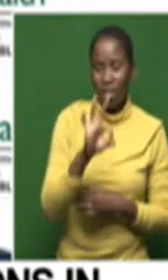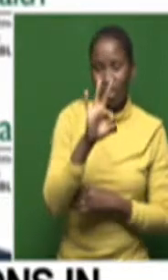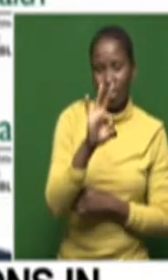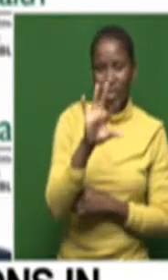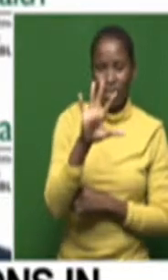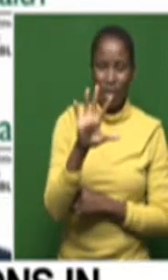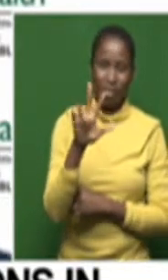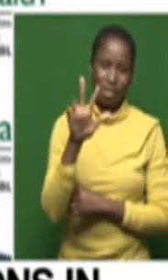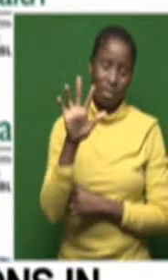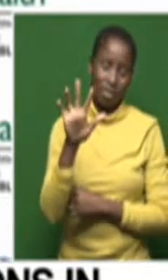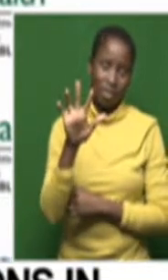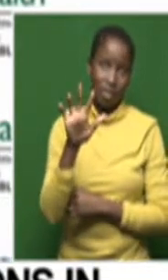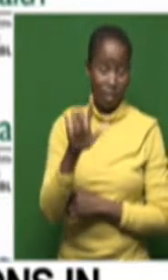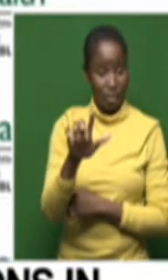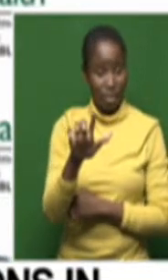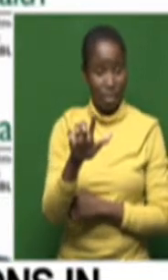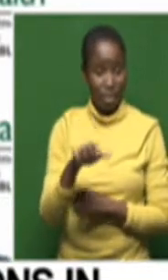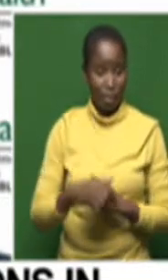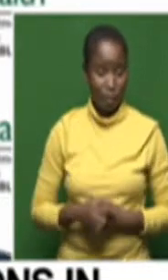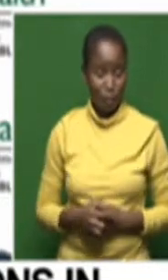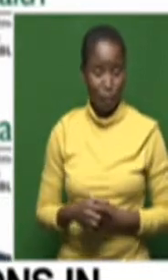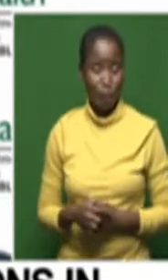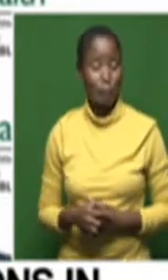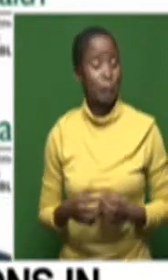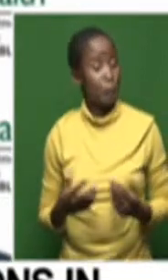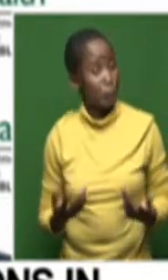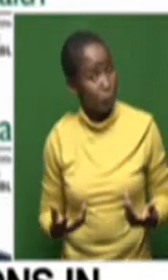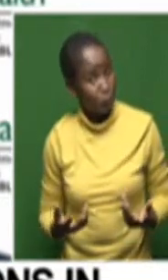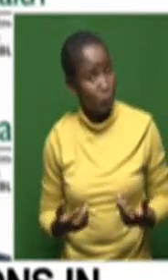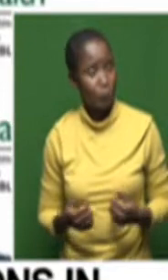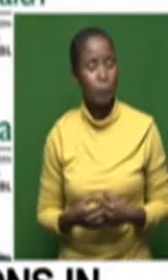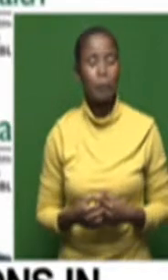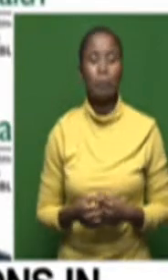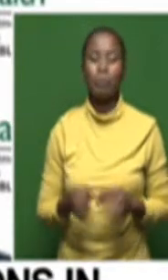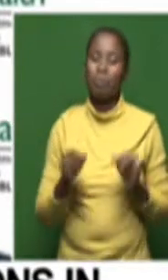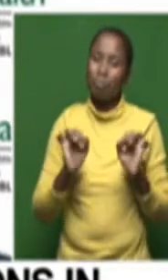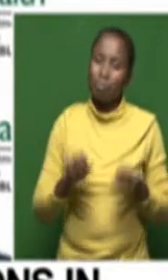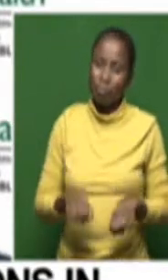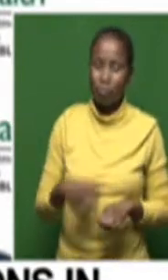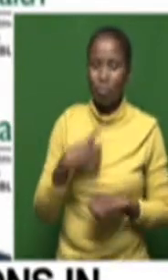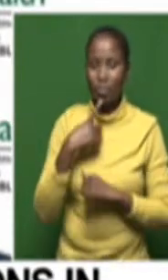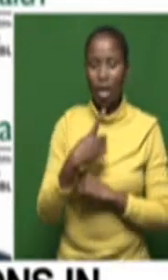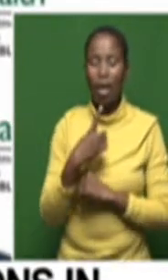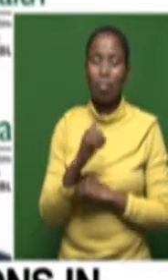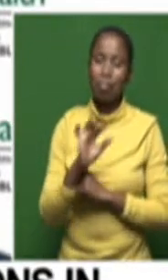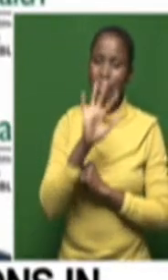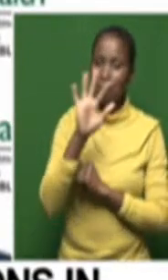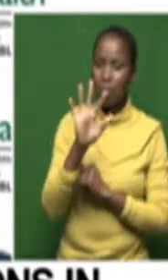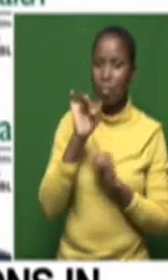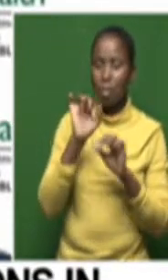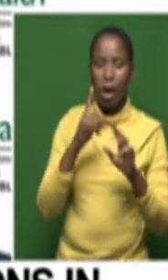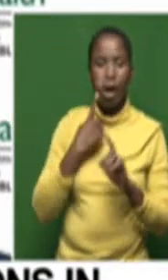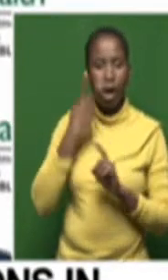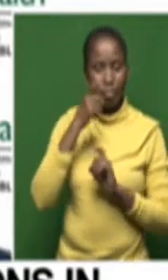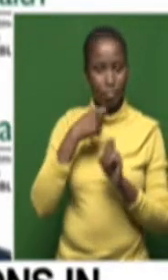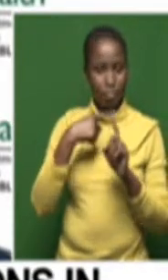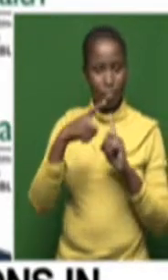357. Even though we were saying that the average positivity has been